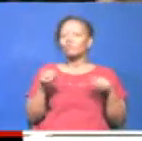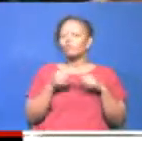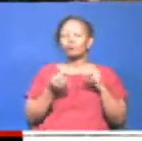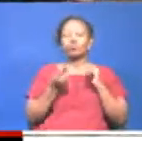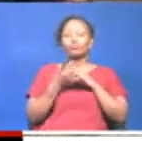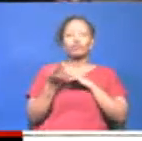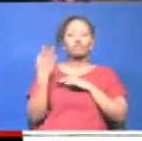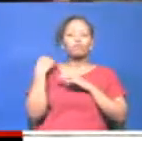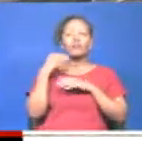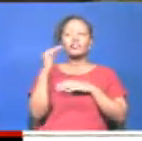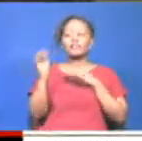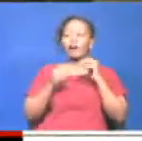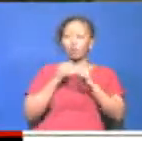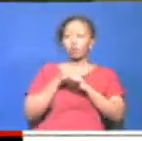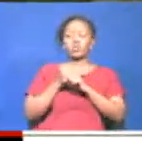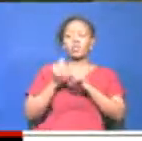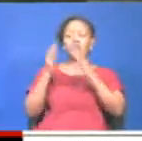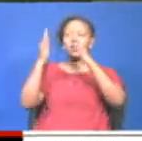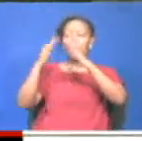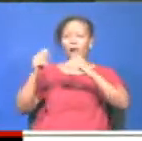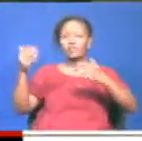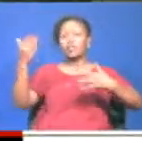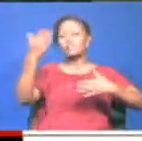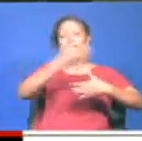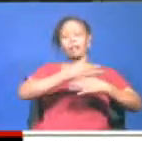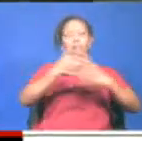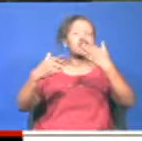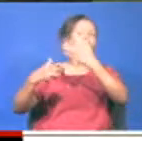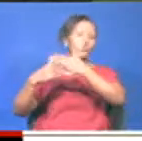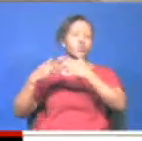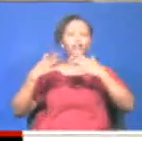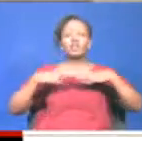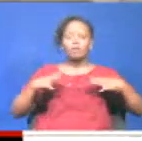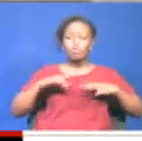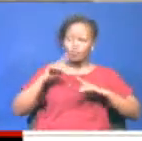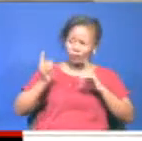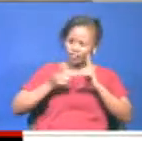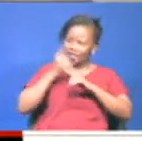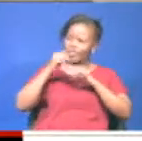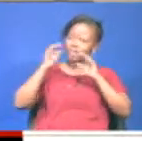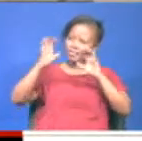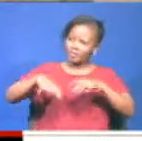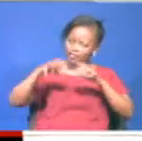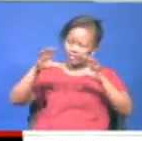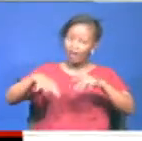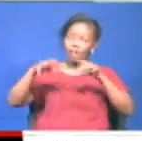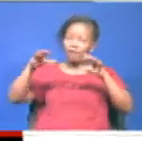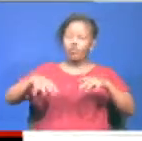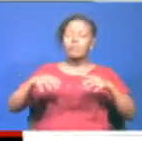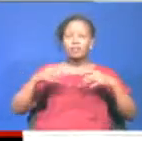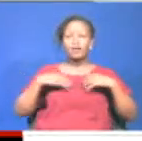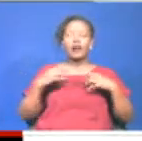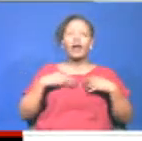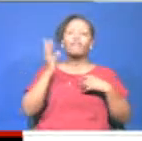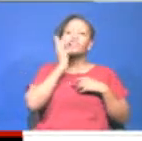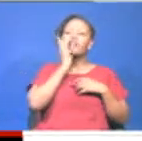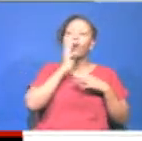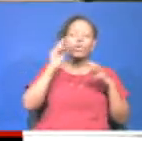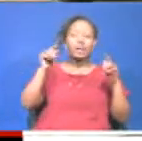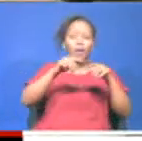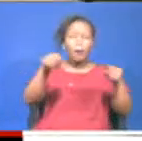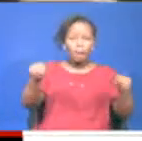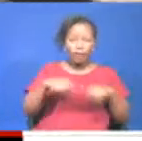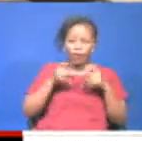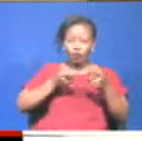Houses are being rebuilt and residents have taken up farming, irrigated by a borehole dug by the Kenya Defense Forces that is now